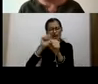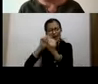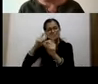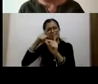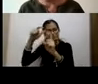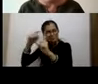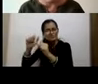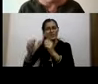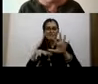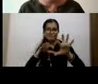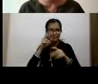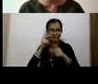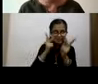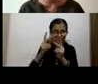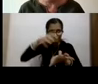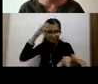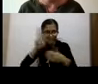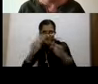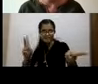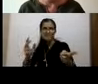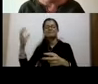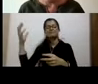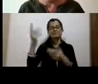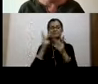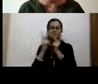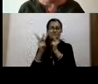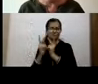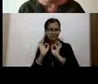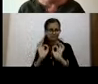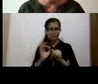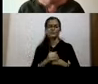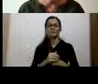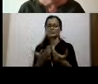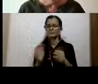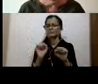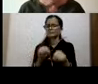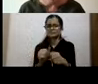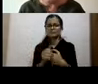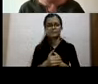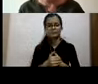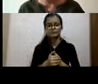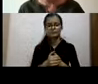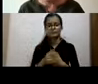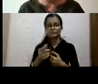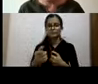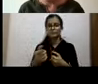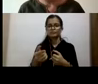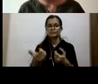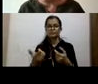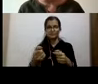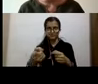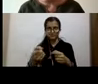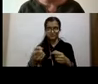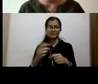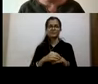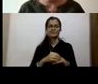wildlife in in in daylight. That was obviously a barking deer. This is a girl. We have a